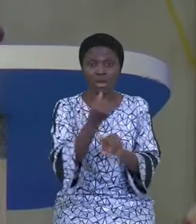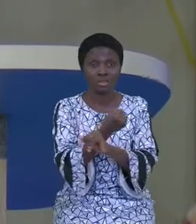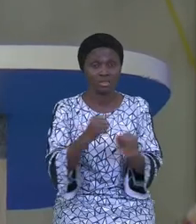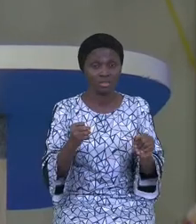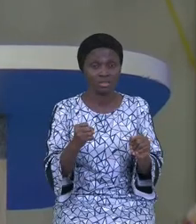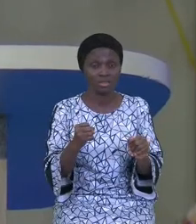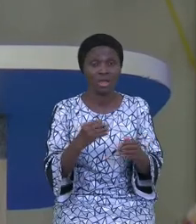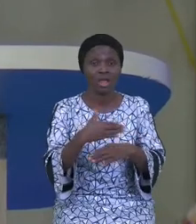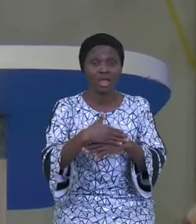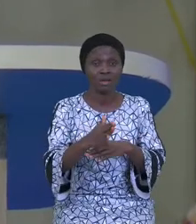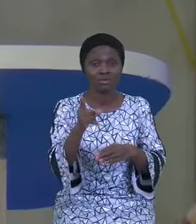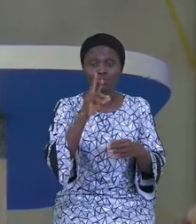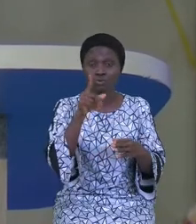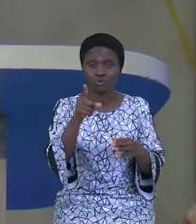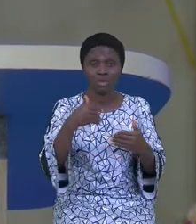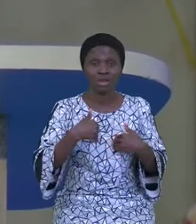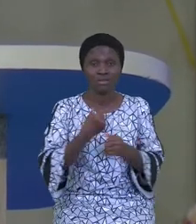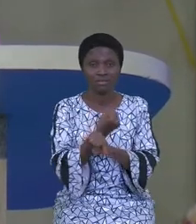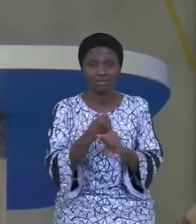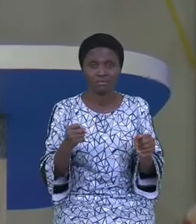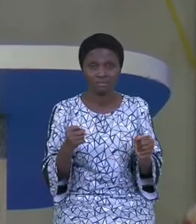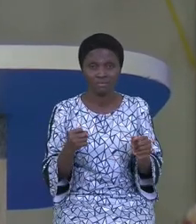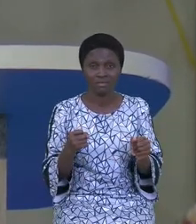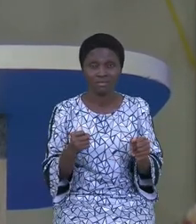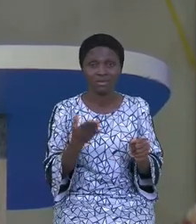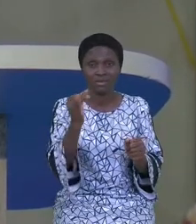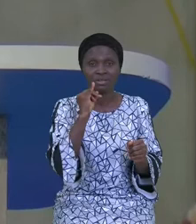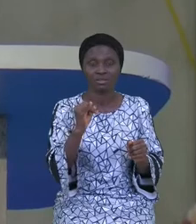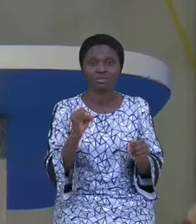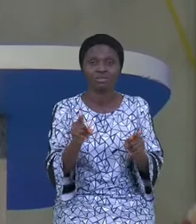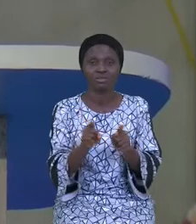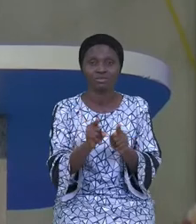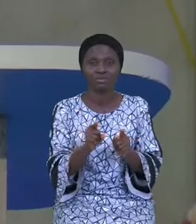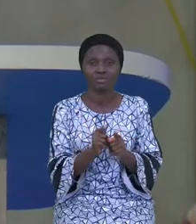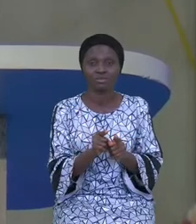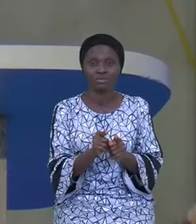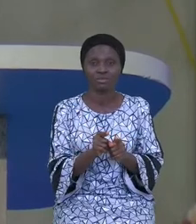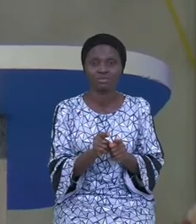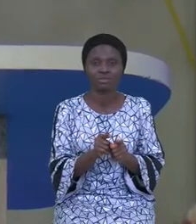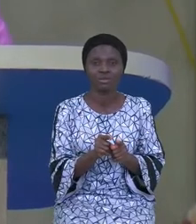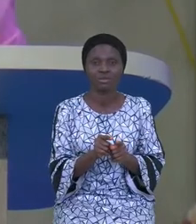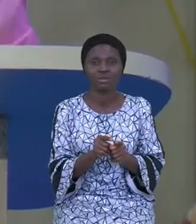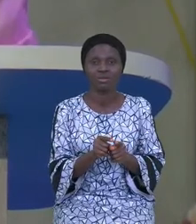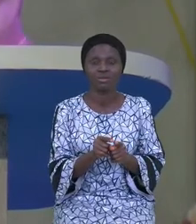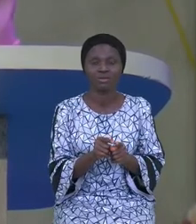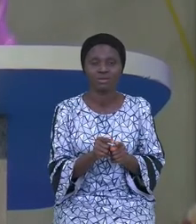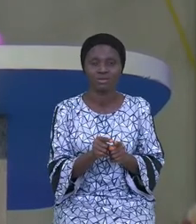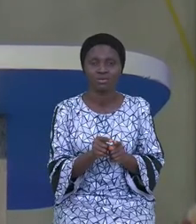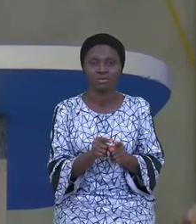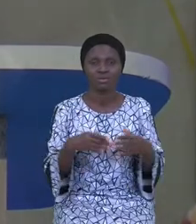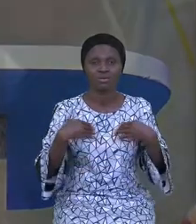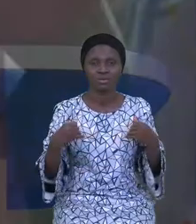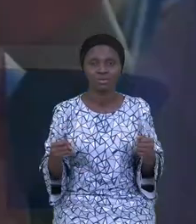salvation, there is also part of salvation for you. which is